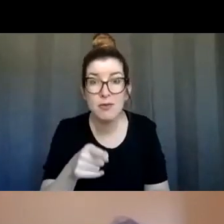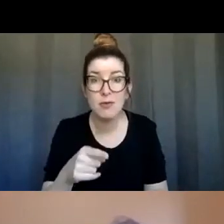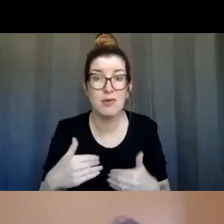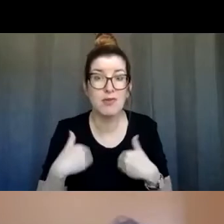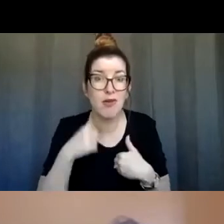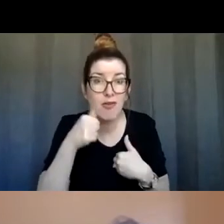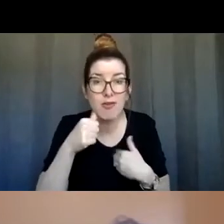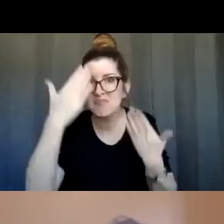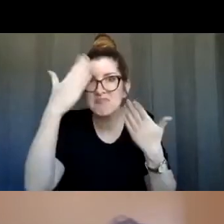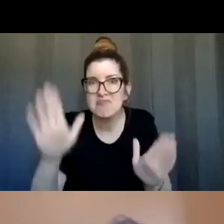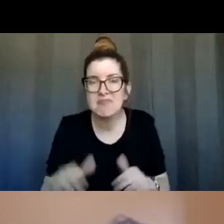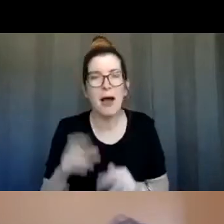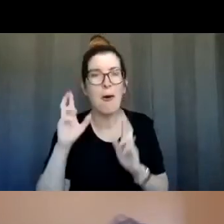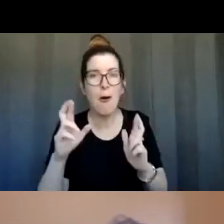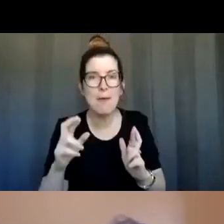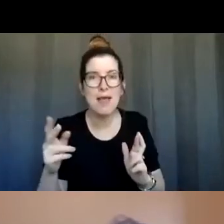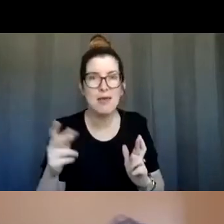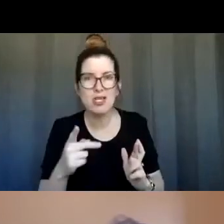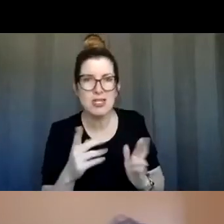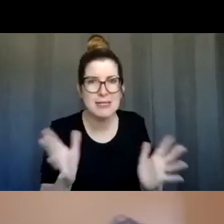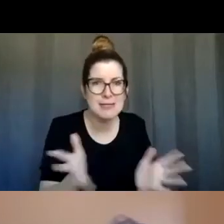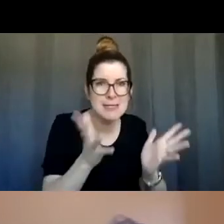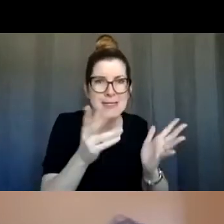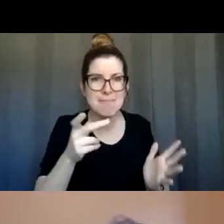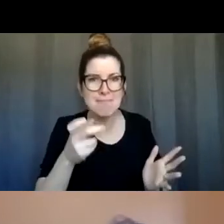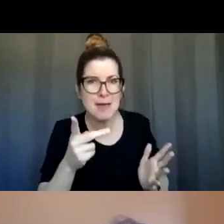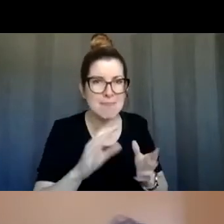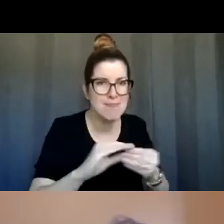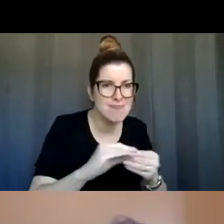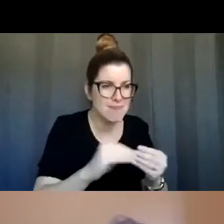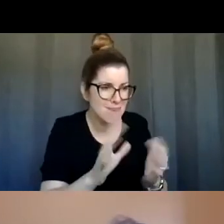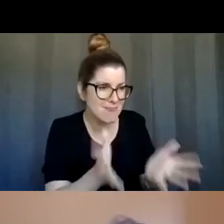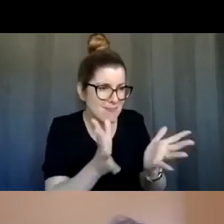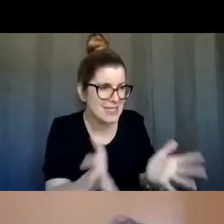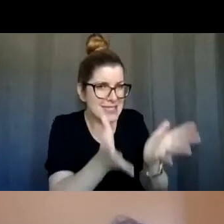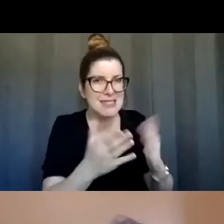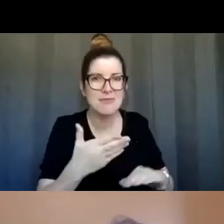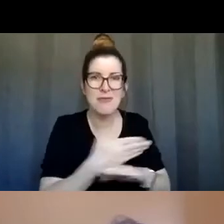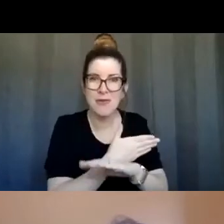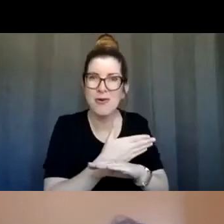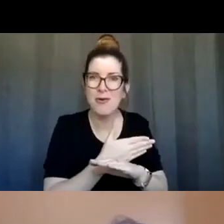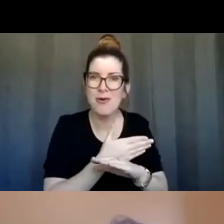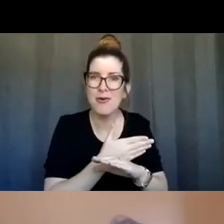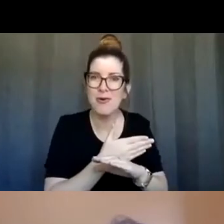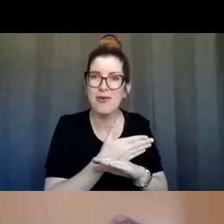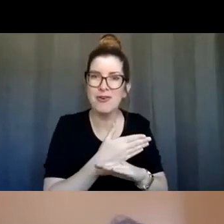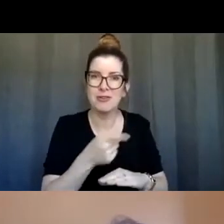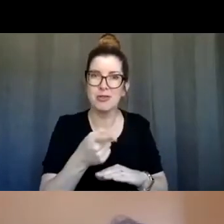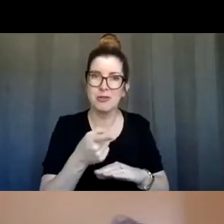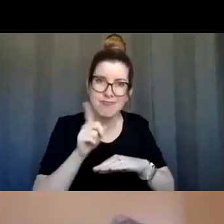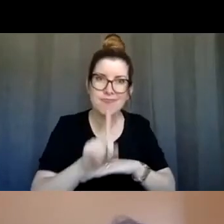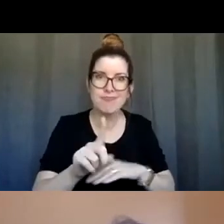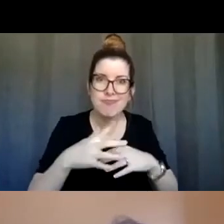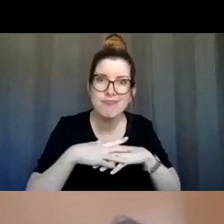don't know, I was hoping she talked to you, gave you a pep talk, you know, before you, you know, was before you were gonna do what